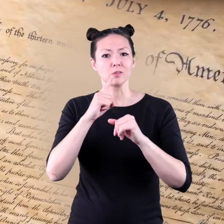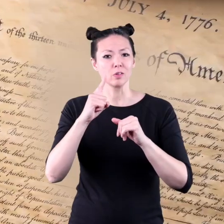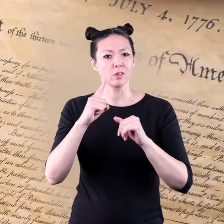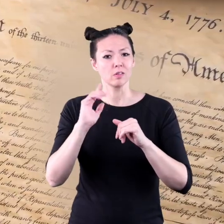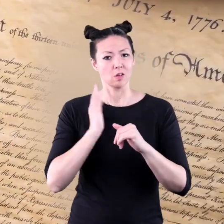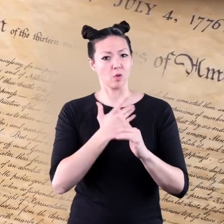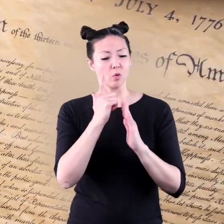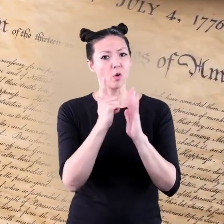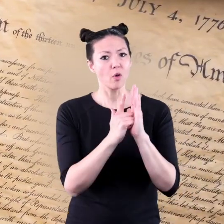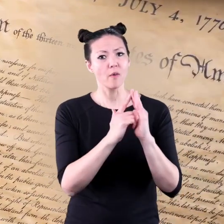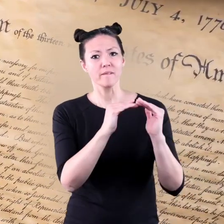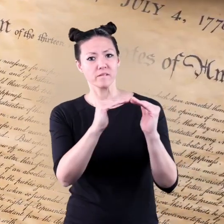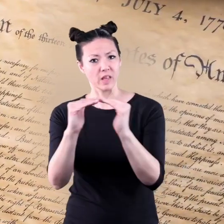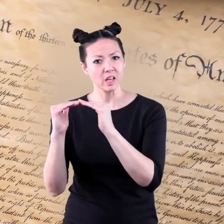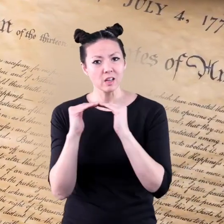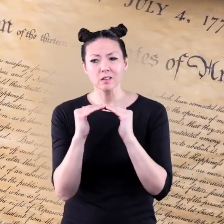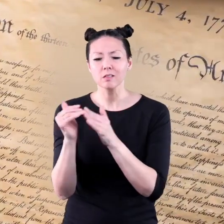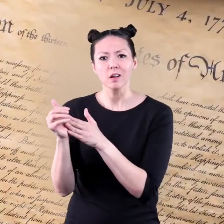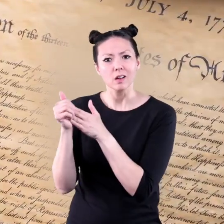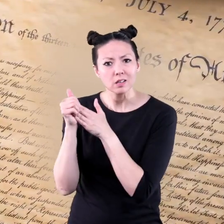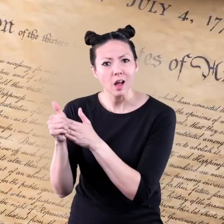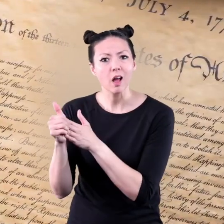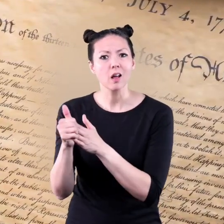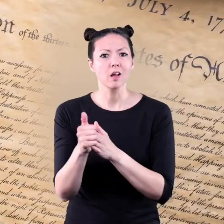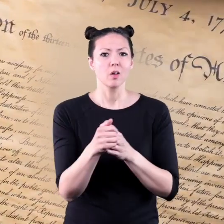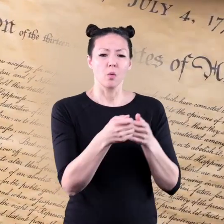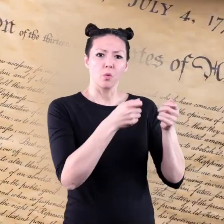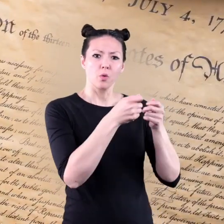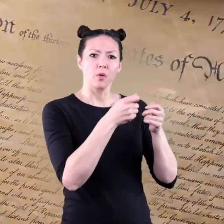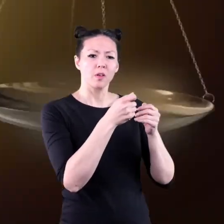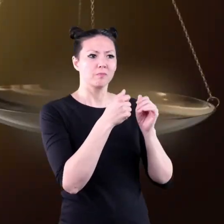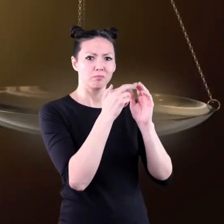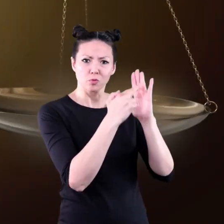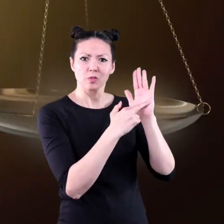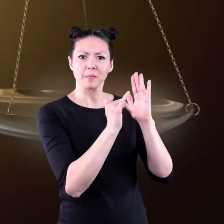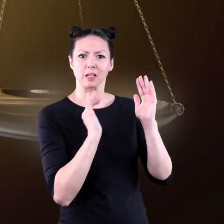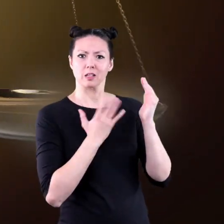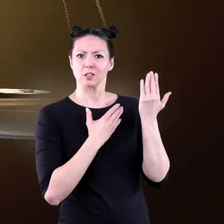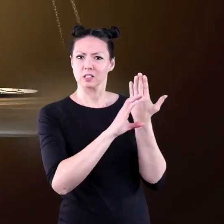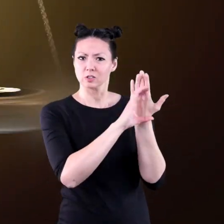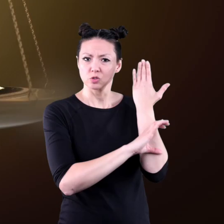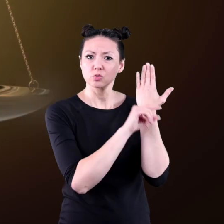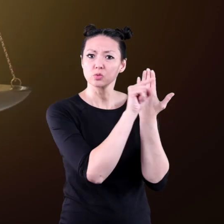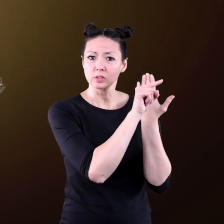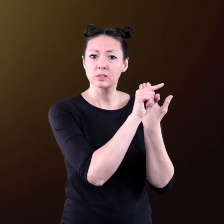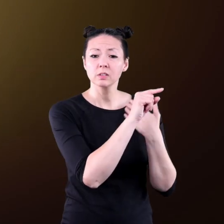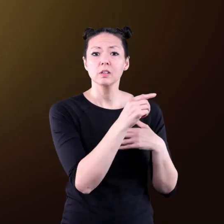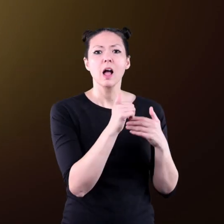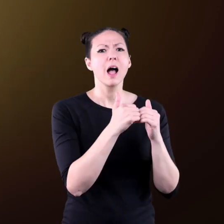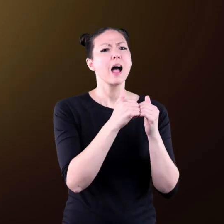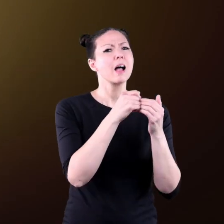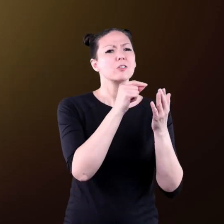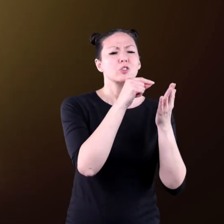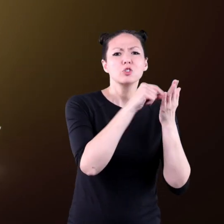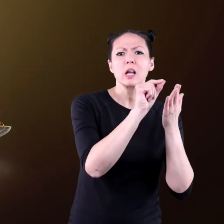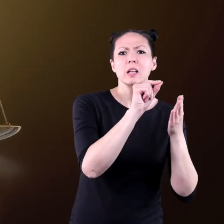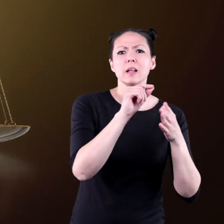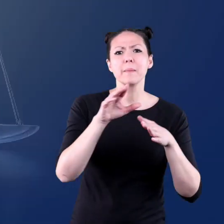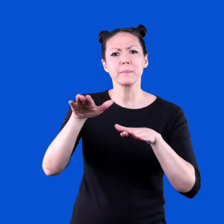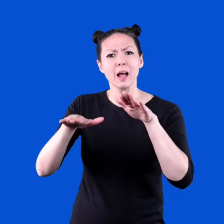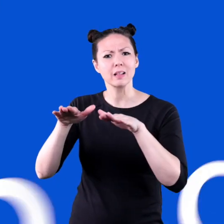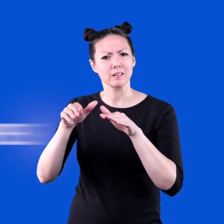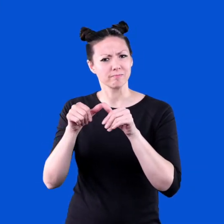fair and that they are guided by the rules in our Constitution. So, how do checks and balances keep things